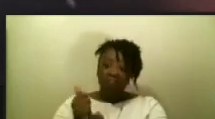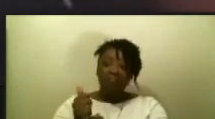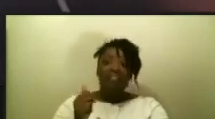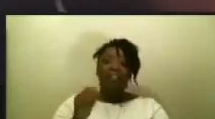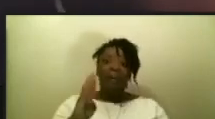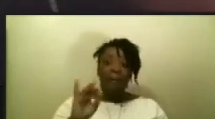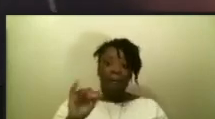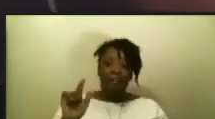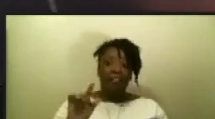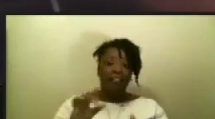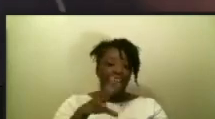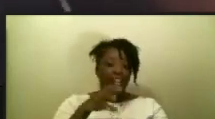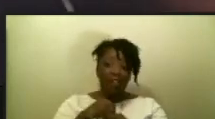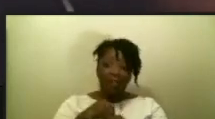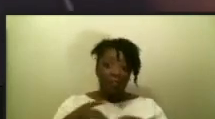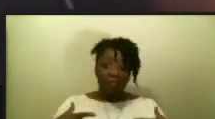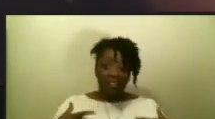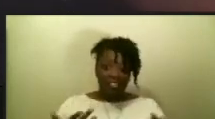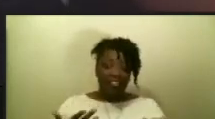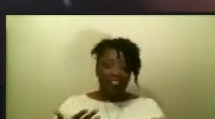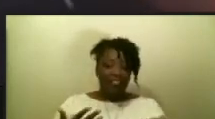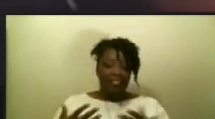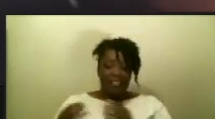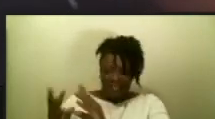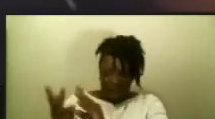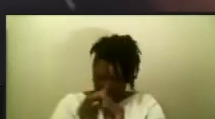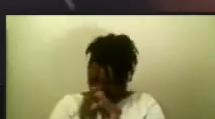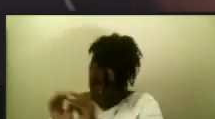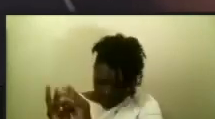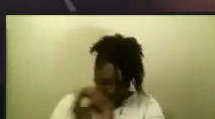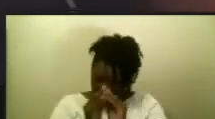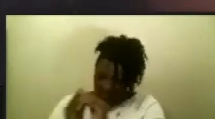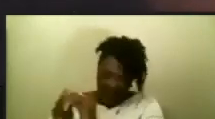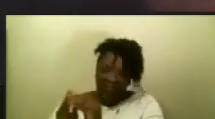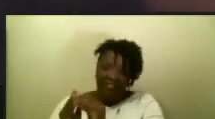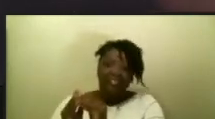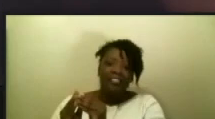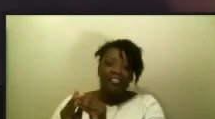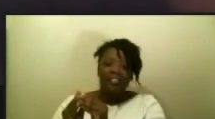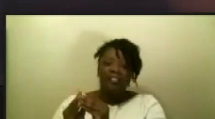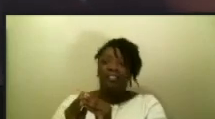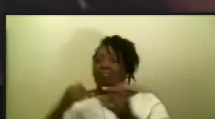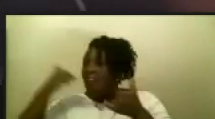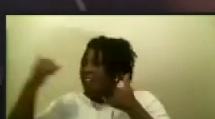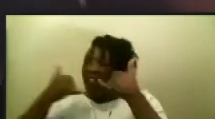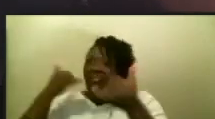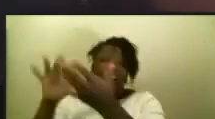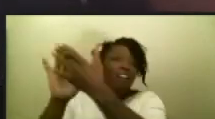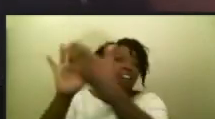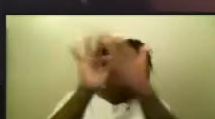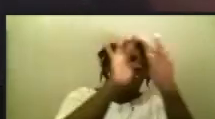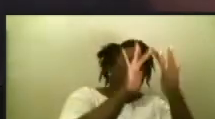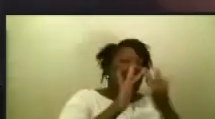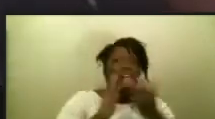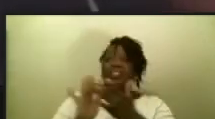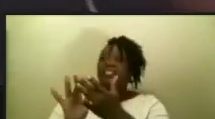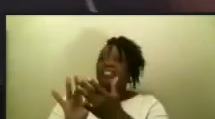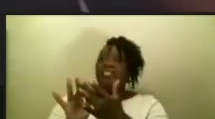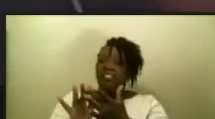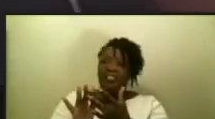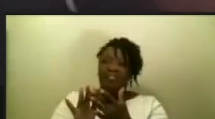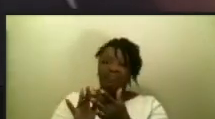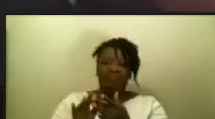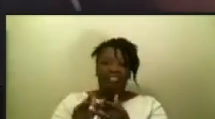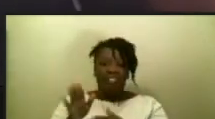they did include, after a lot of lobbying, a lot of making calls to folks in the House